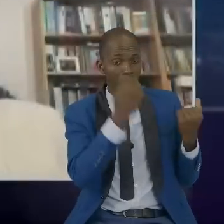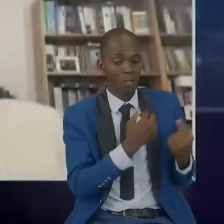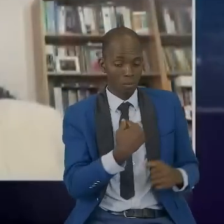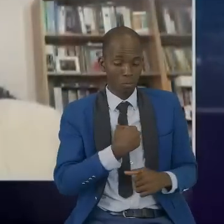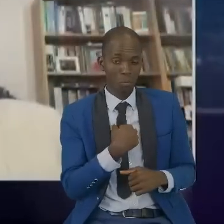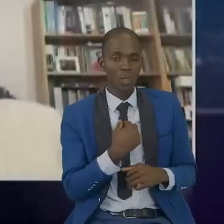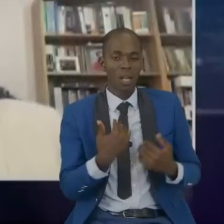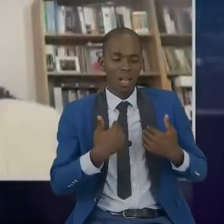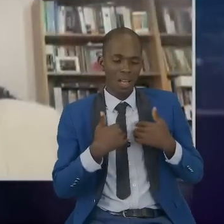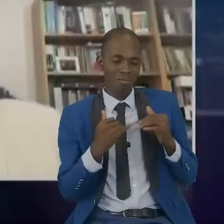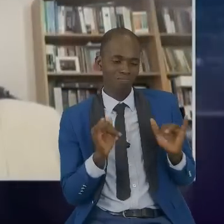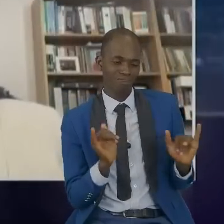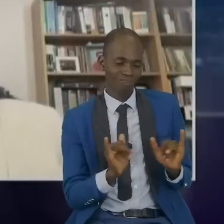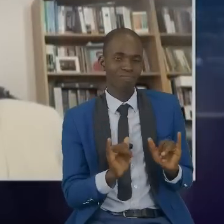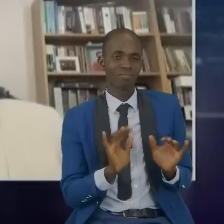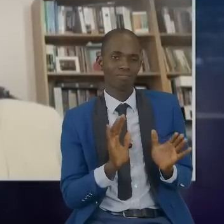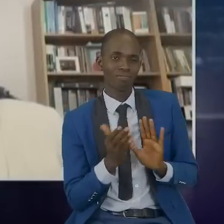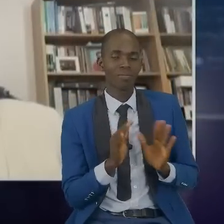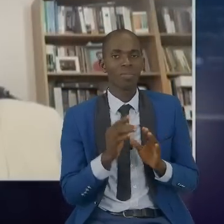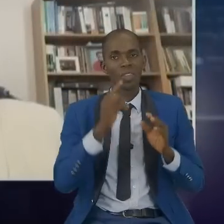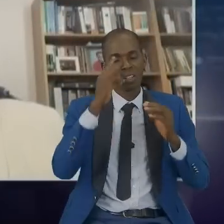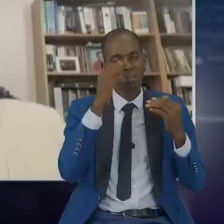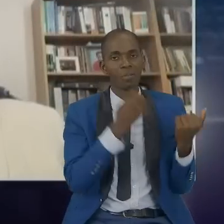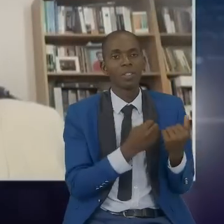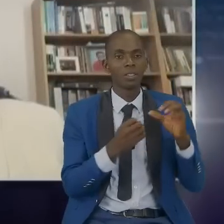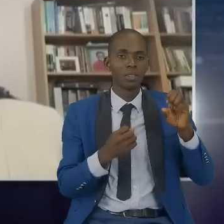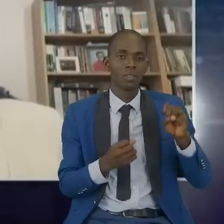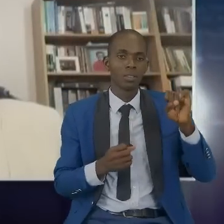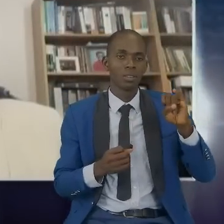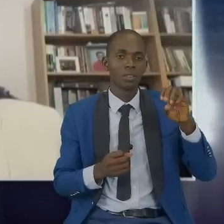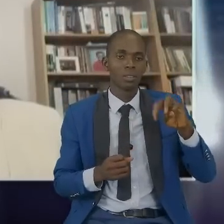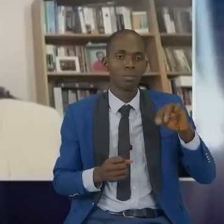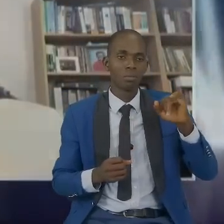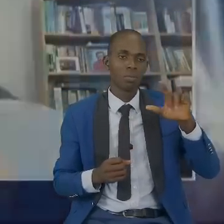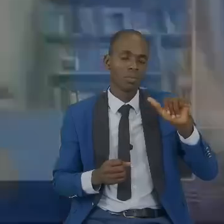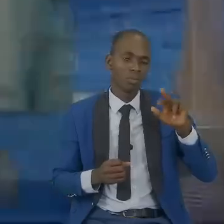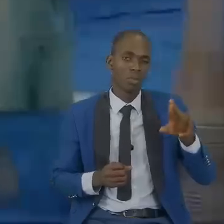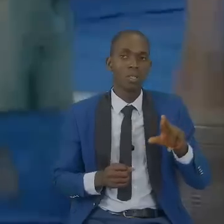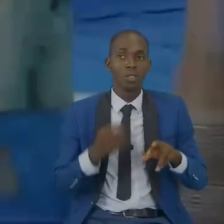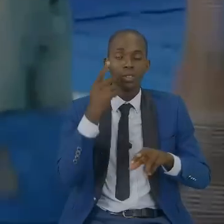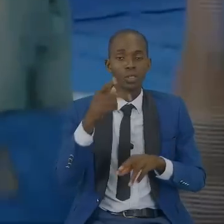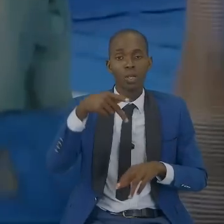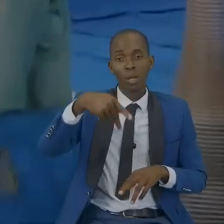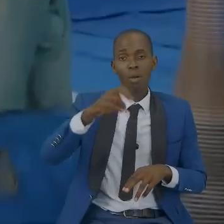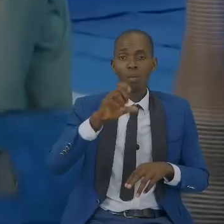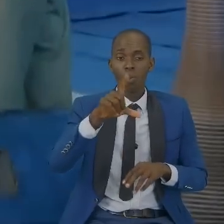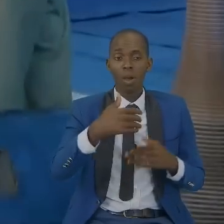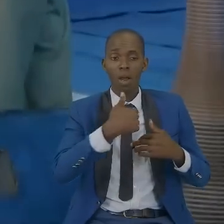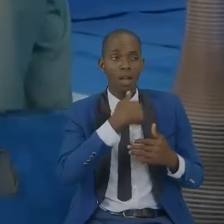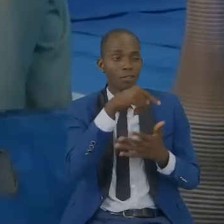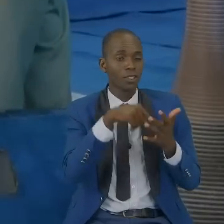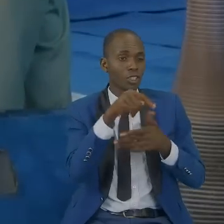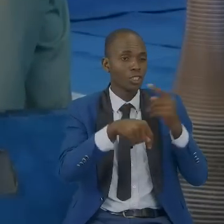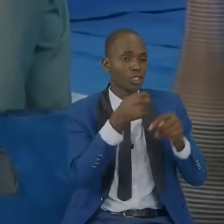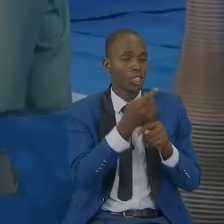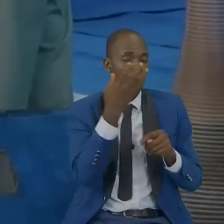that. Similar faith. Paul the apostle had this kind of faith. I have a faith